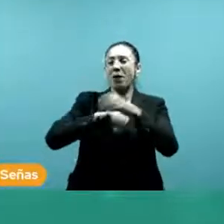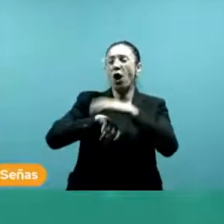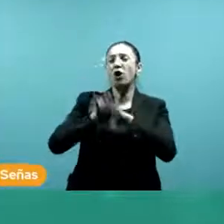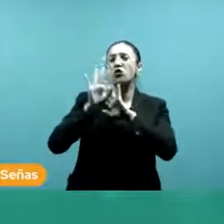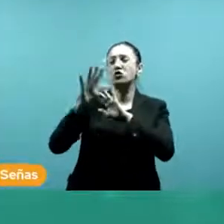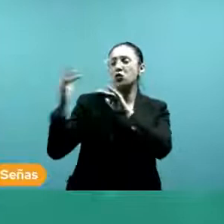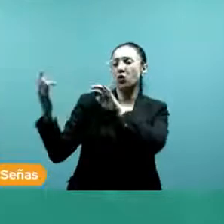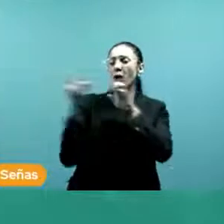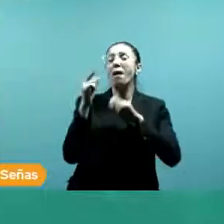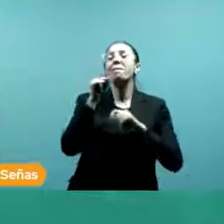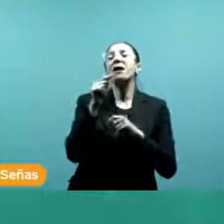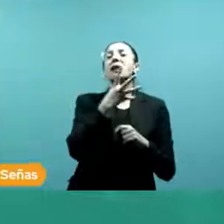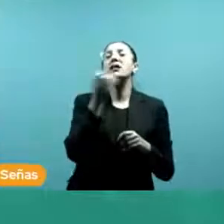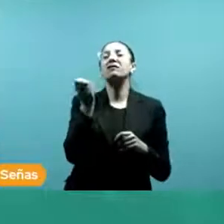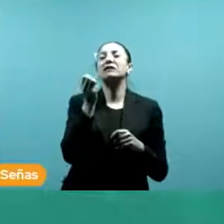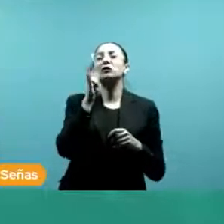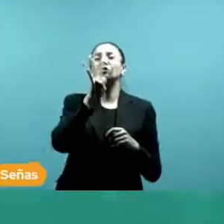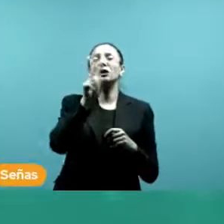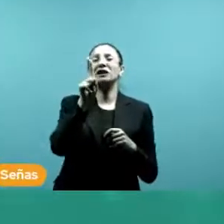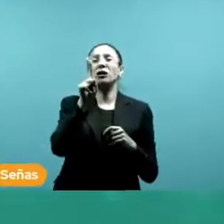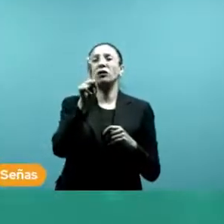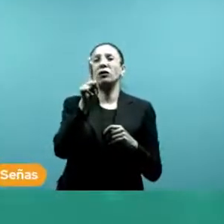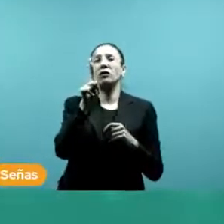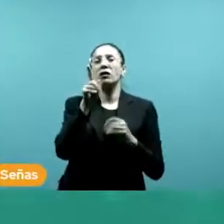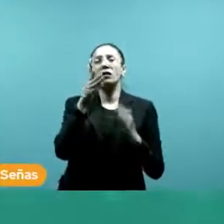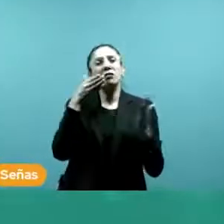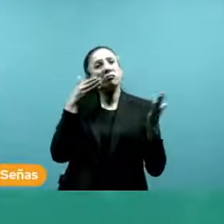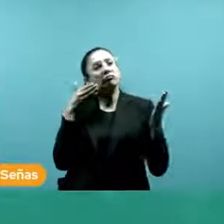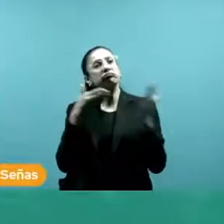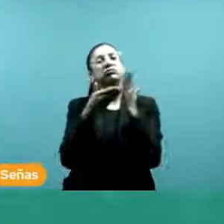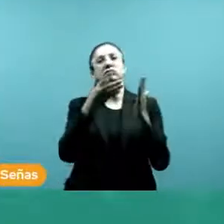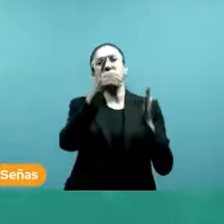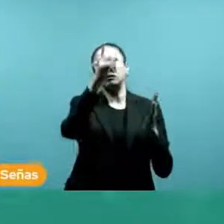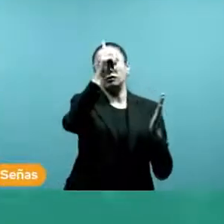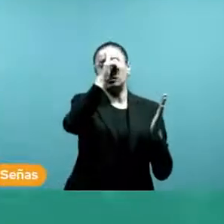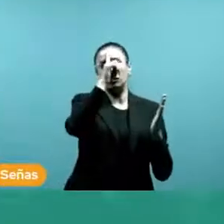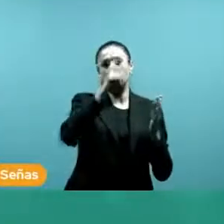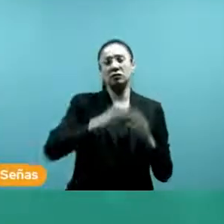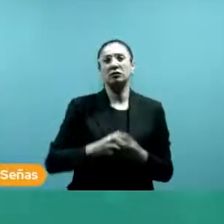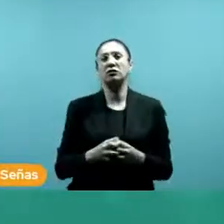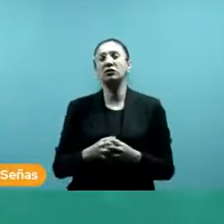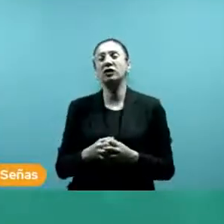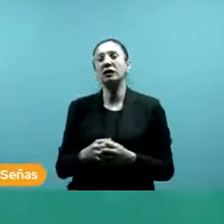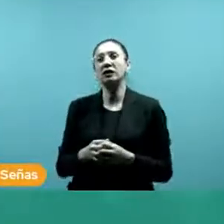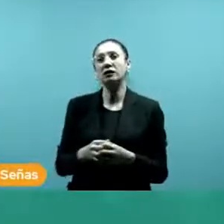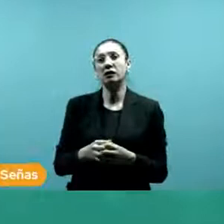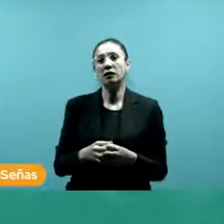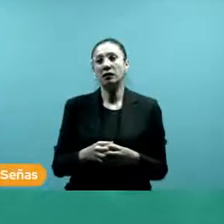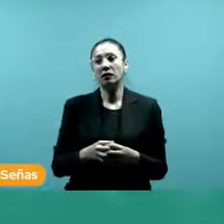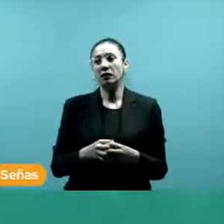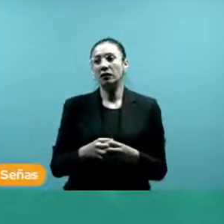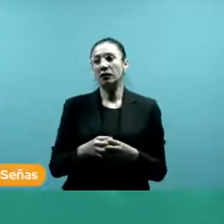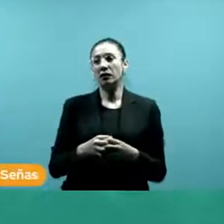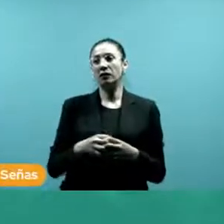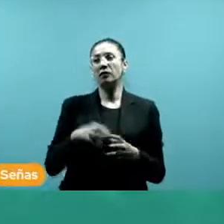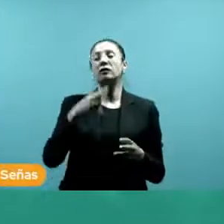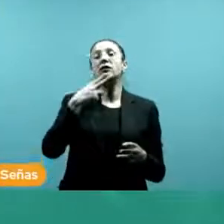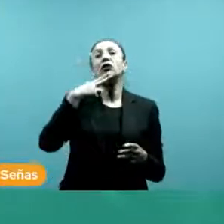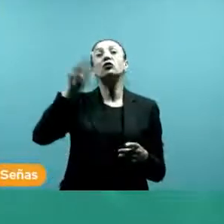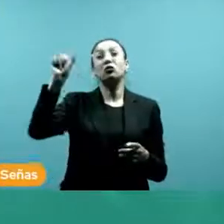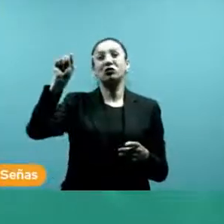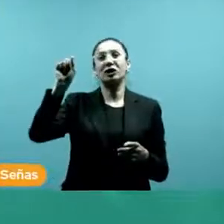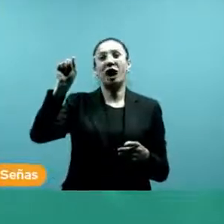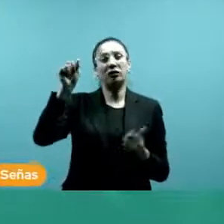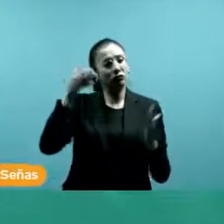to incarcerate many Soviet soldiers to be the slave labor in the camp. Prisioneros que